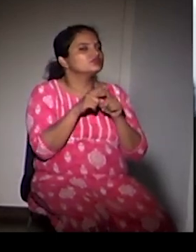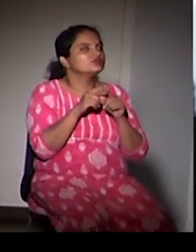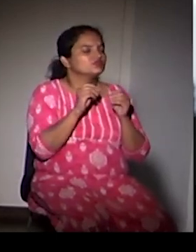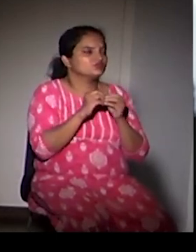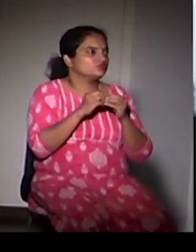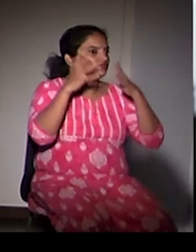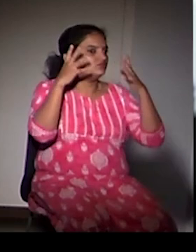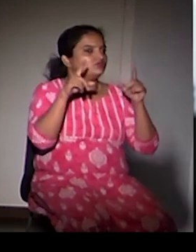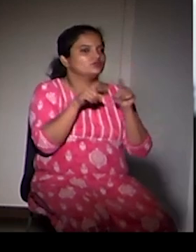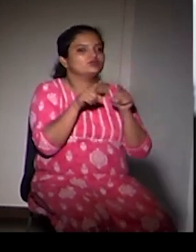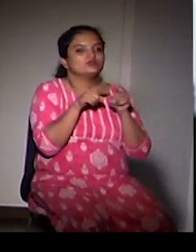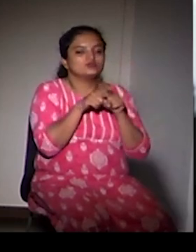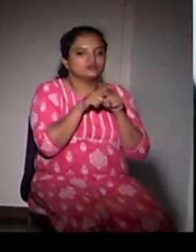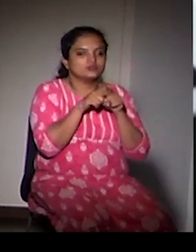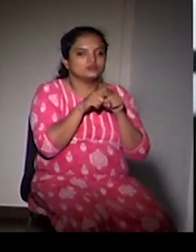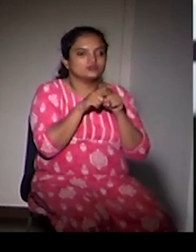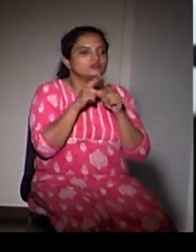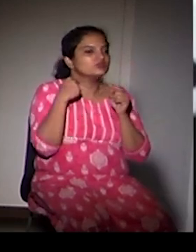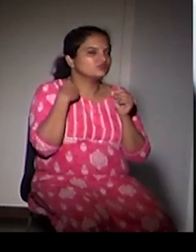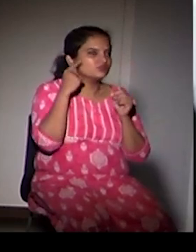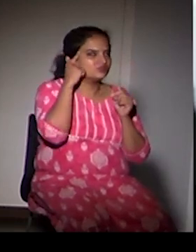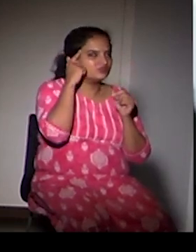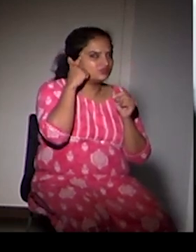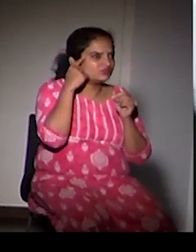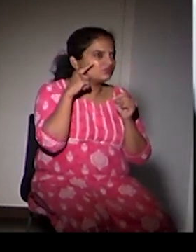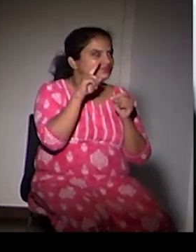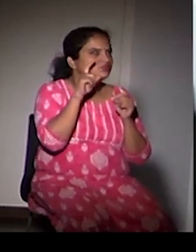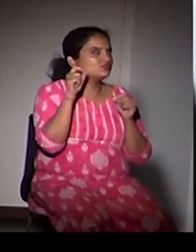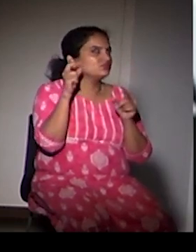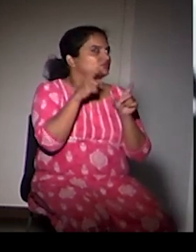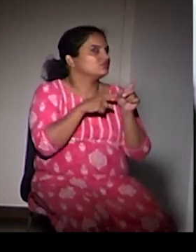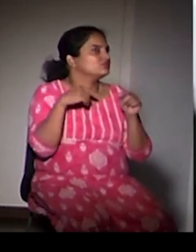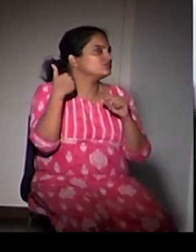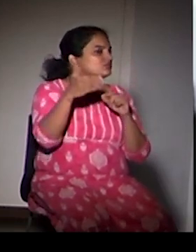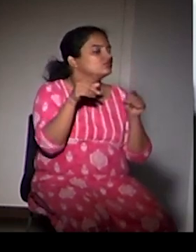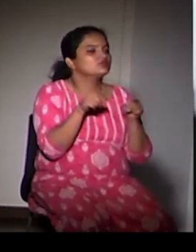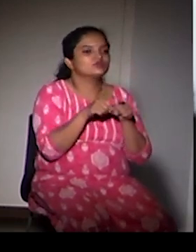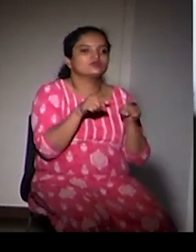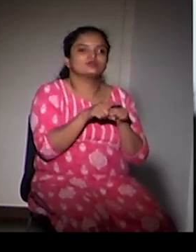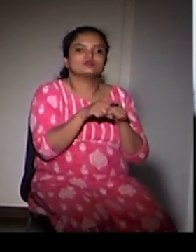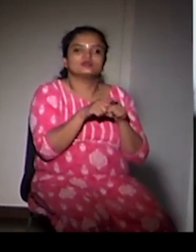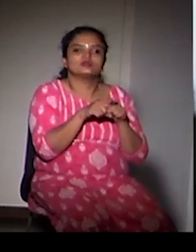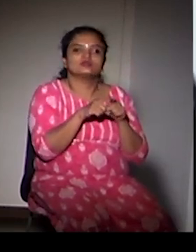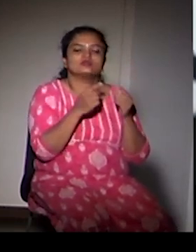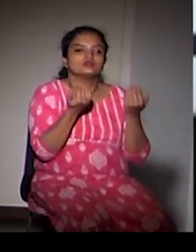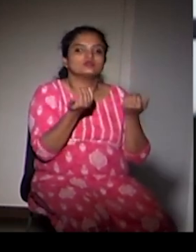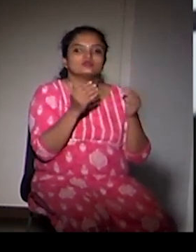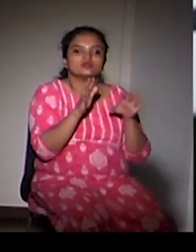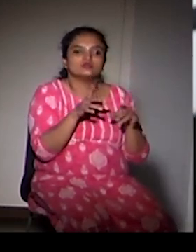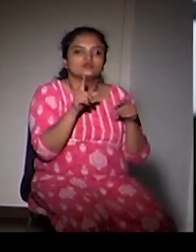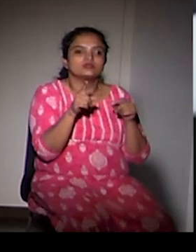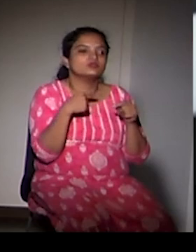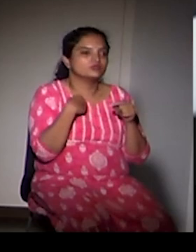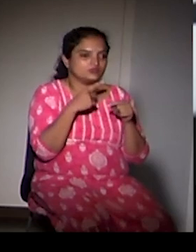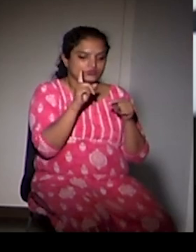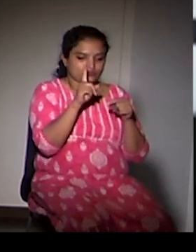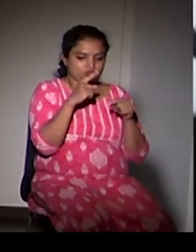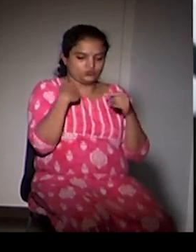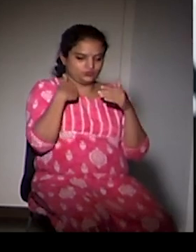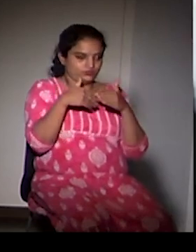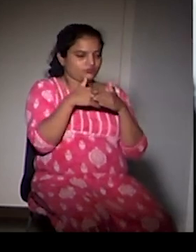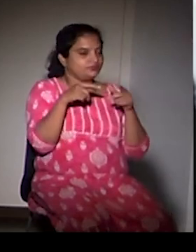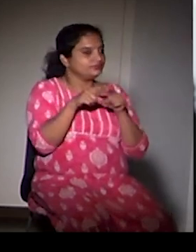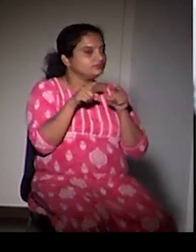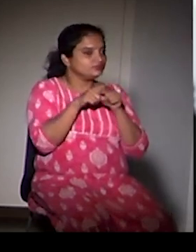explosion, I think about 100 years later. I can't quite remember the exact date, but so this is just one side of it. But you